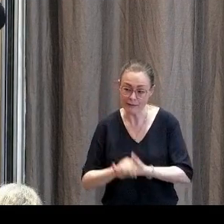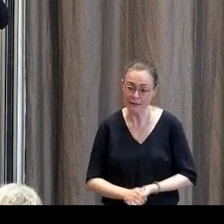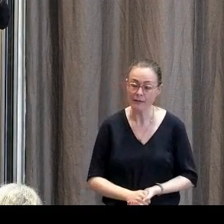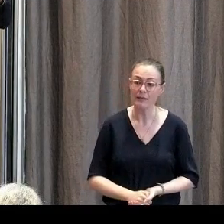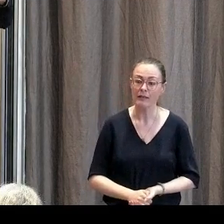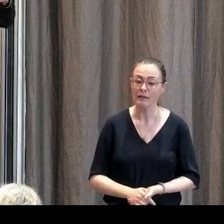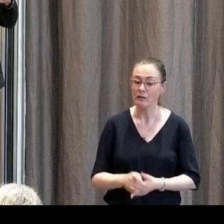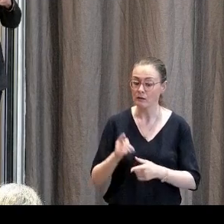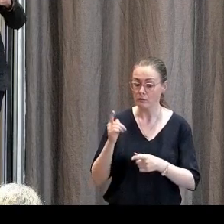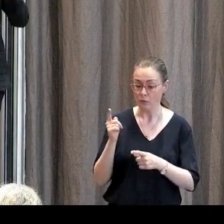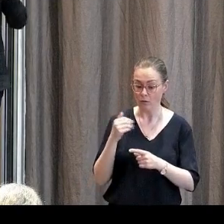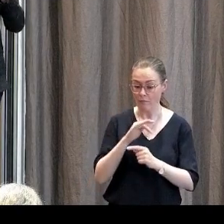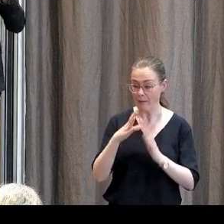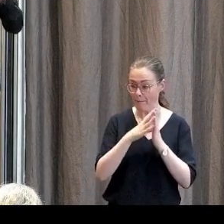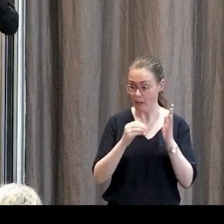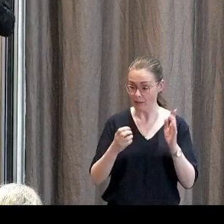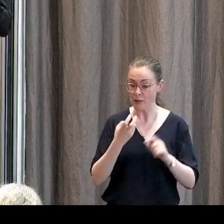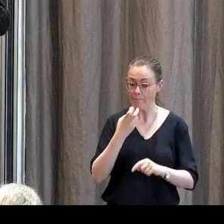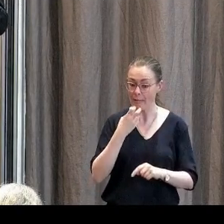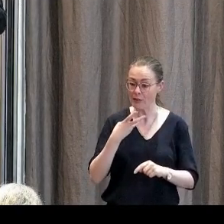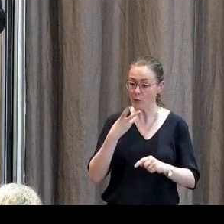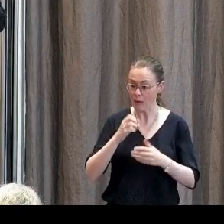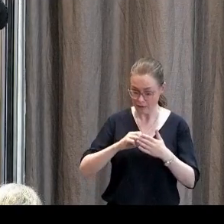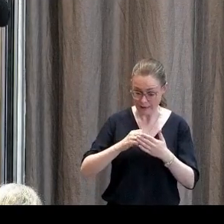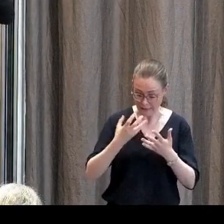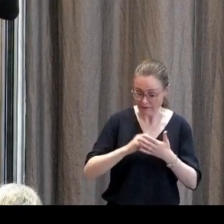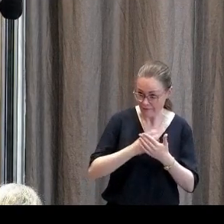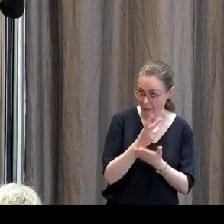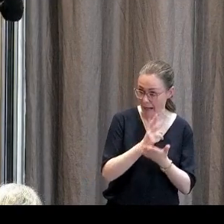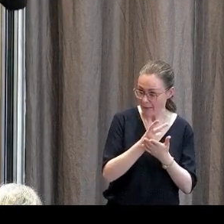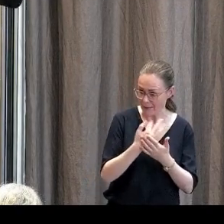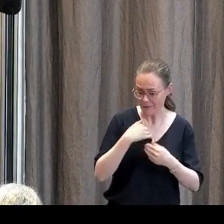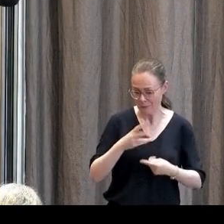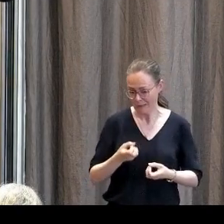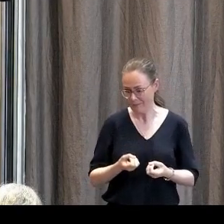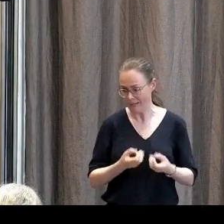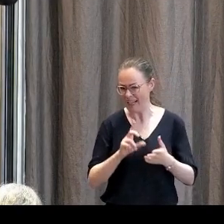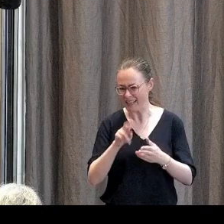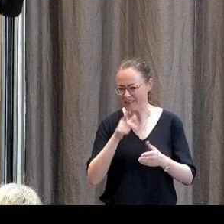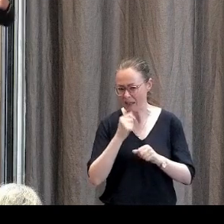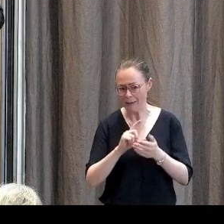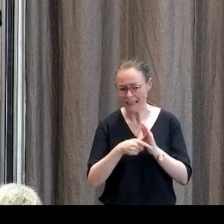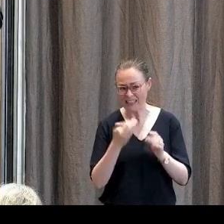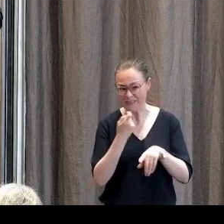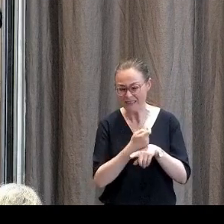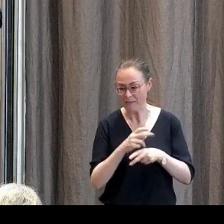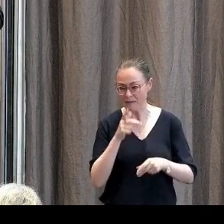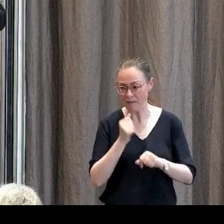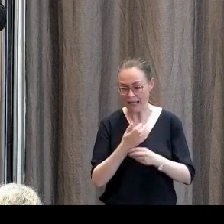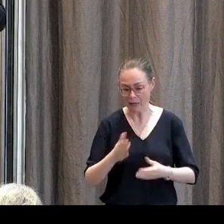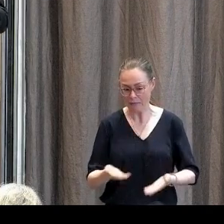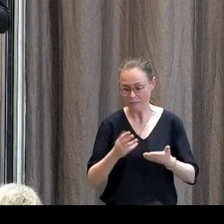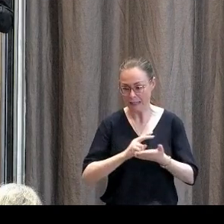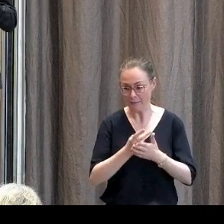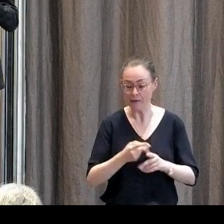So in this model, mice begin to develop epilepsy because of something we do, which I can talk about later if there's time. And